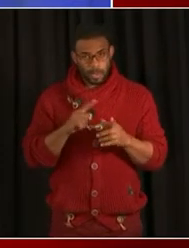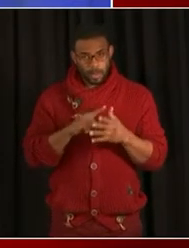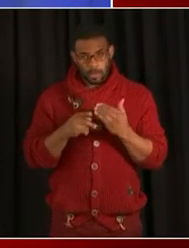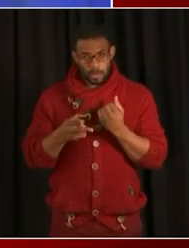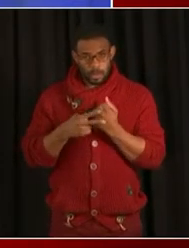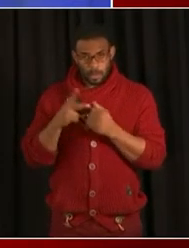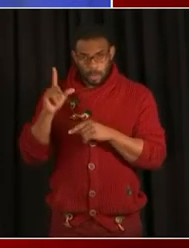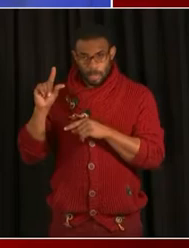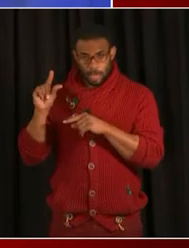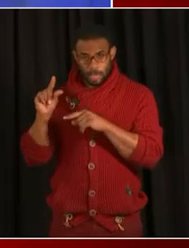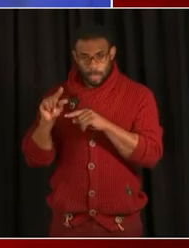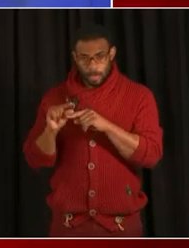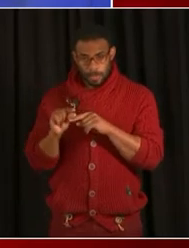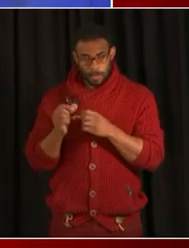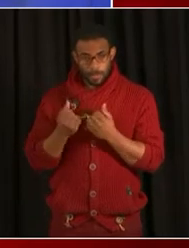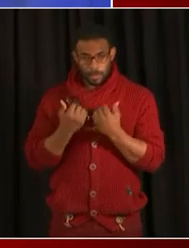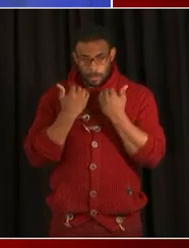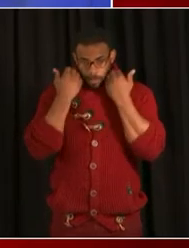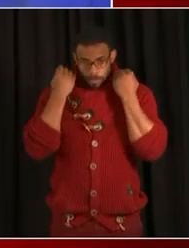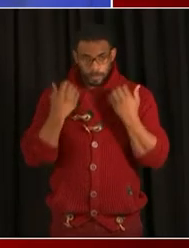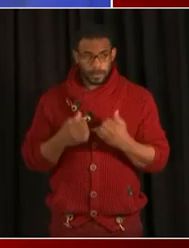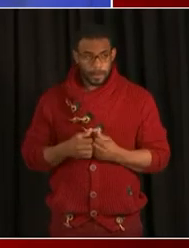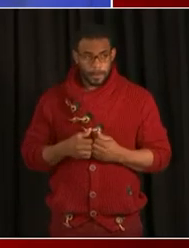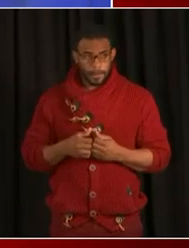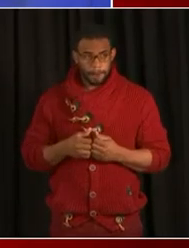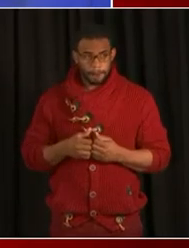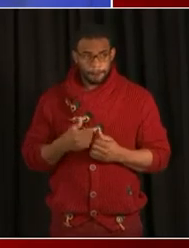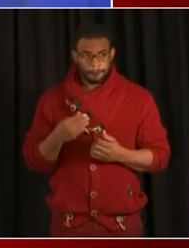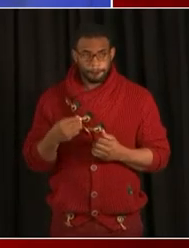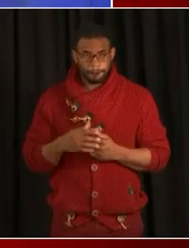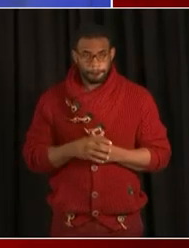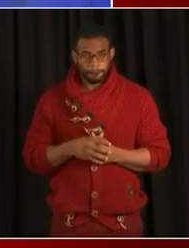those reserves are pretty much burnt through.